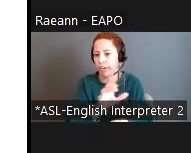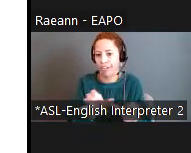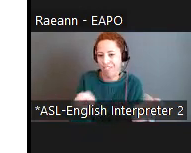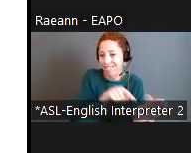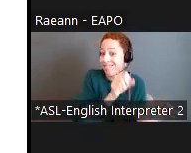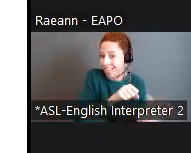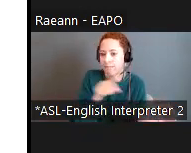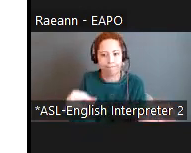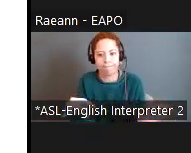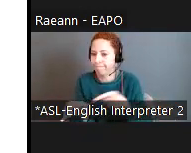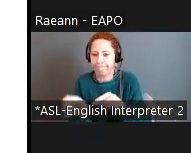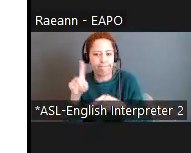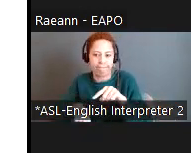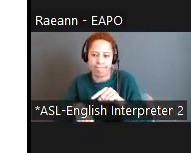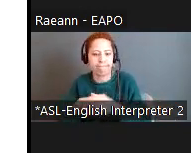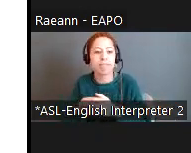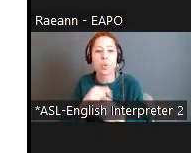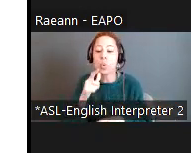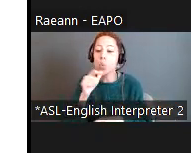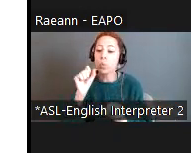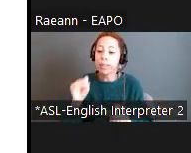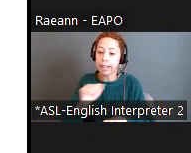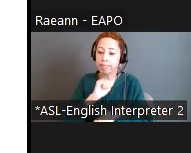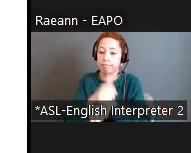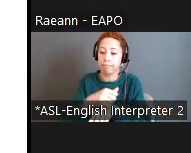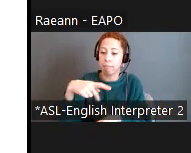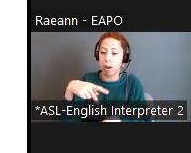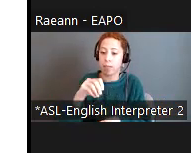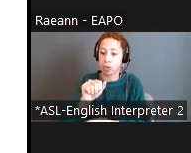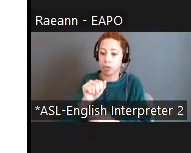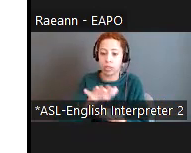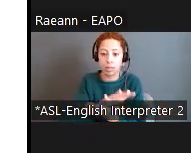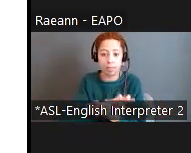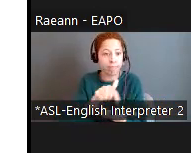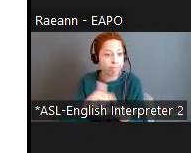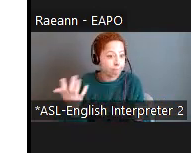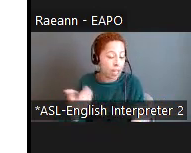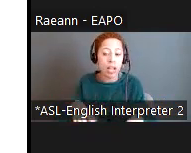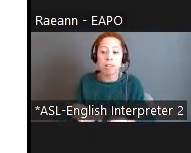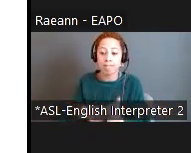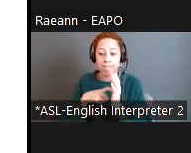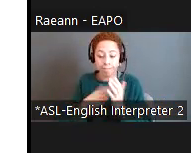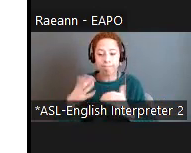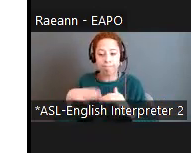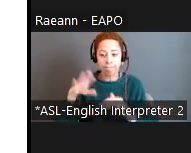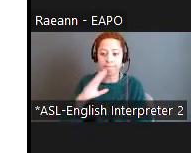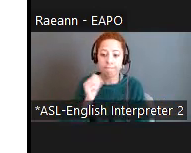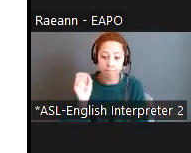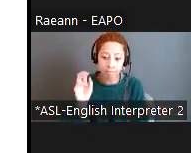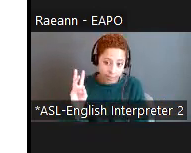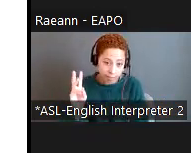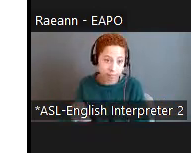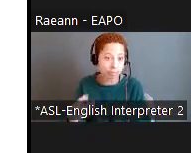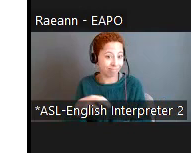So who can make a power of attorney document? Simply put, you've got to be over 16 years old, which does mean if you've